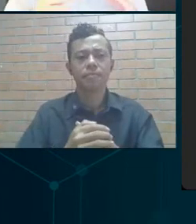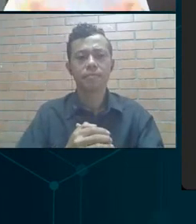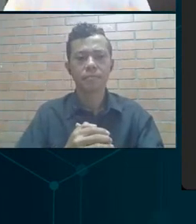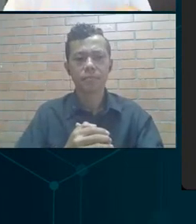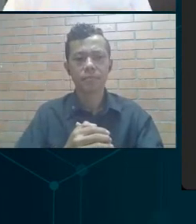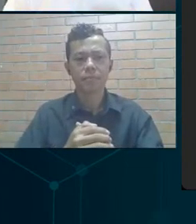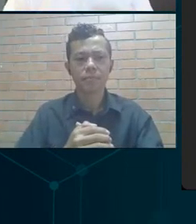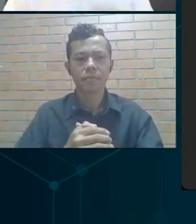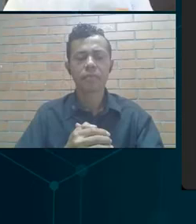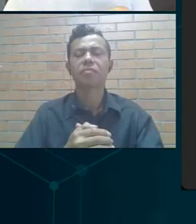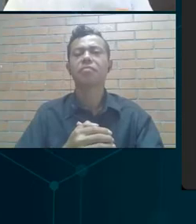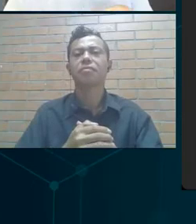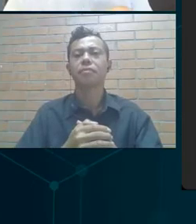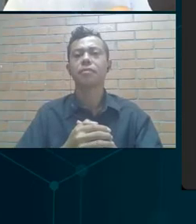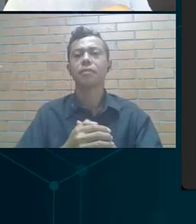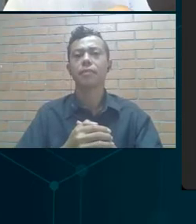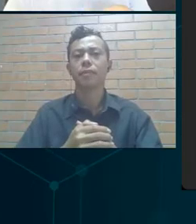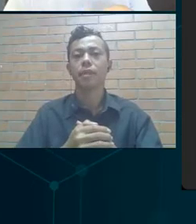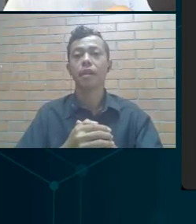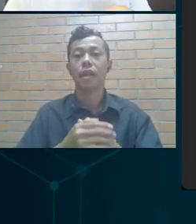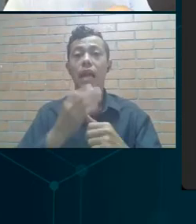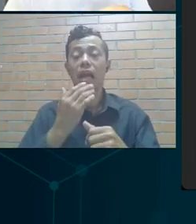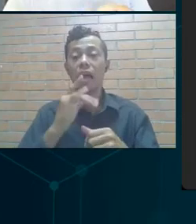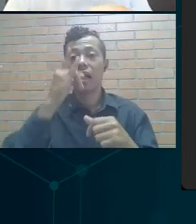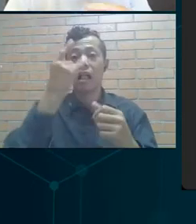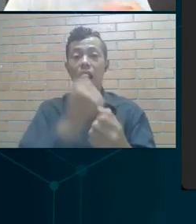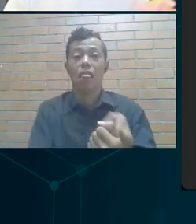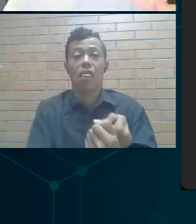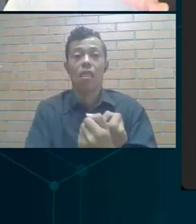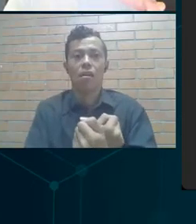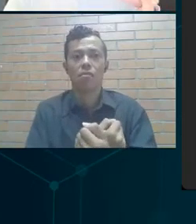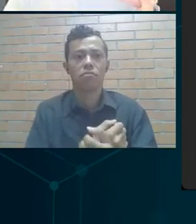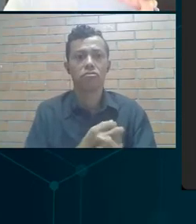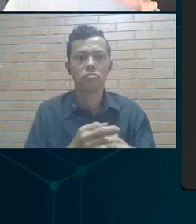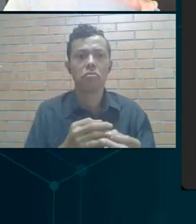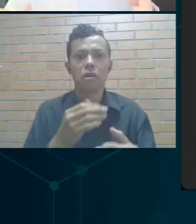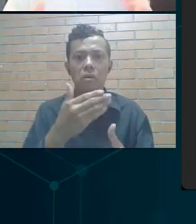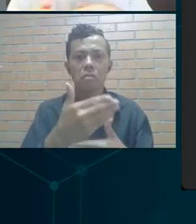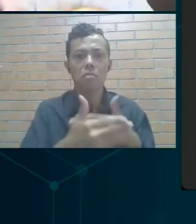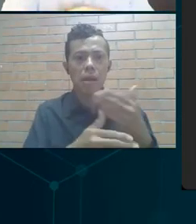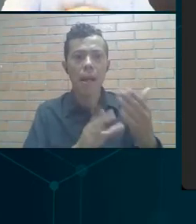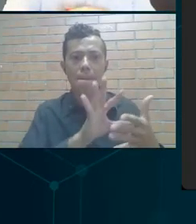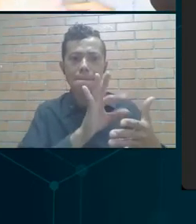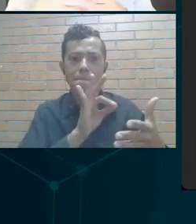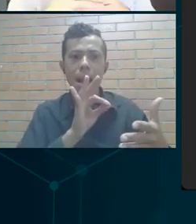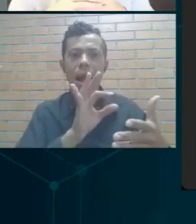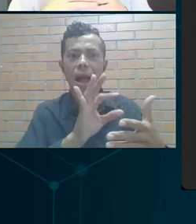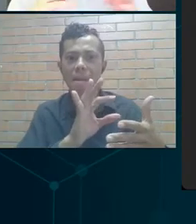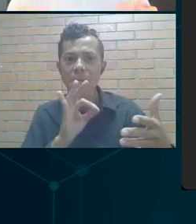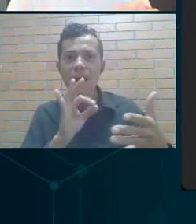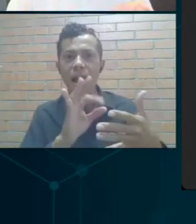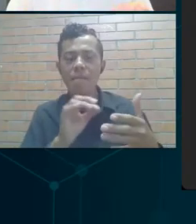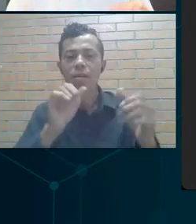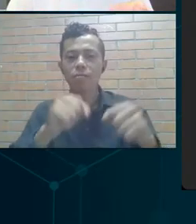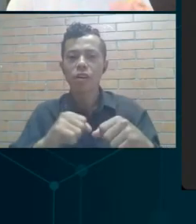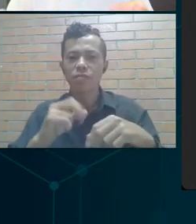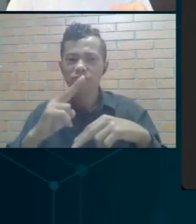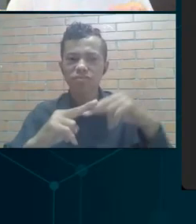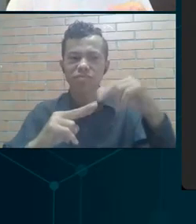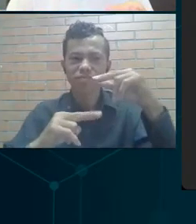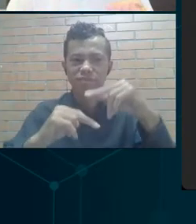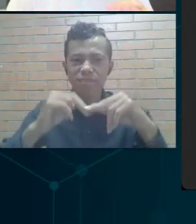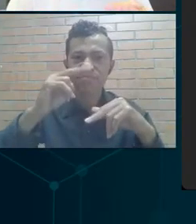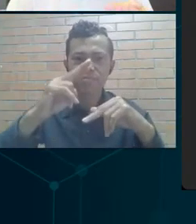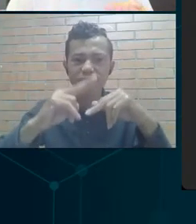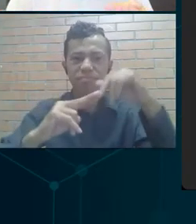risk, you can now consume these small pieces without having to build all the infrastructure. And again, related to today, I remember at the